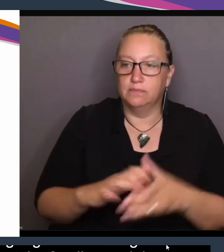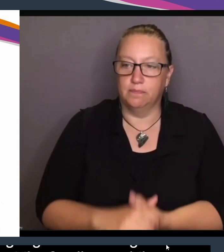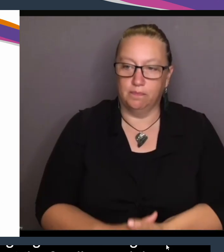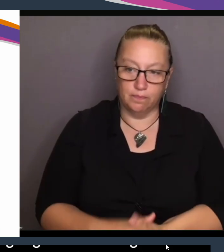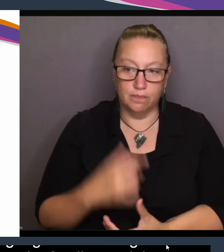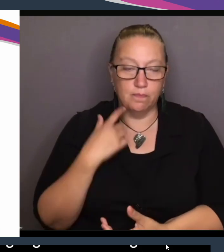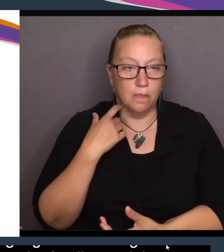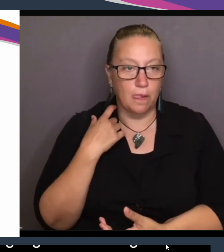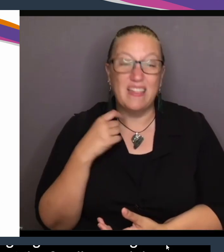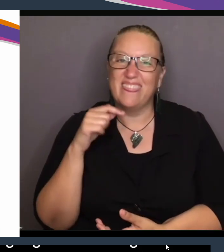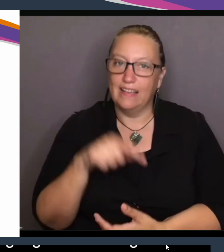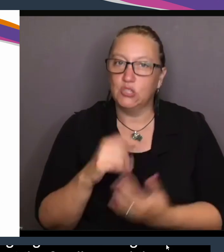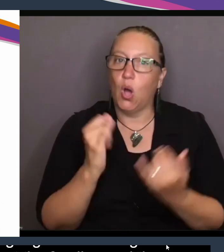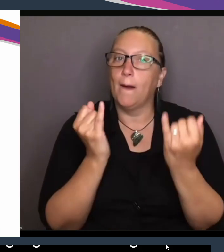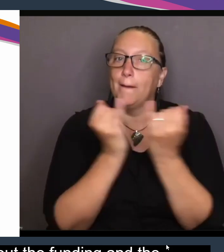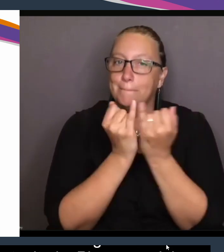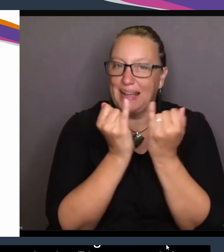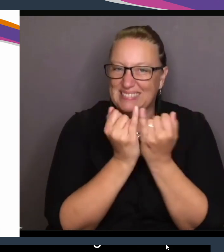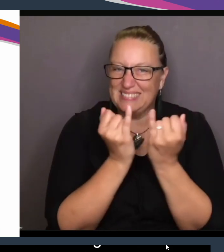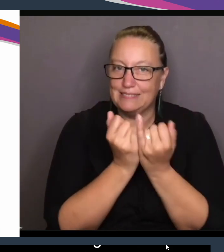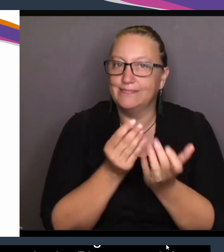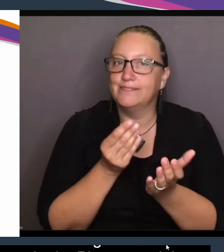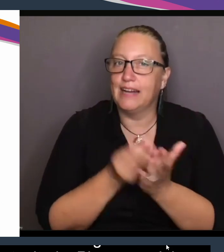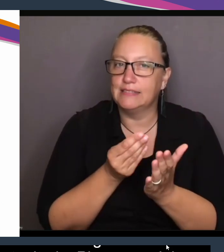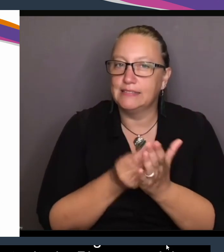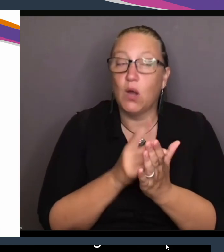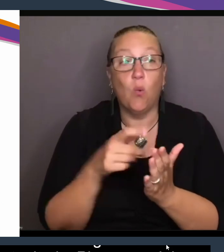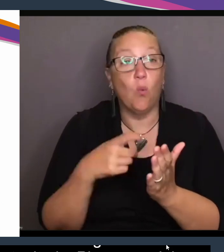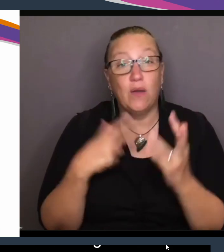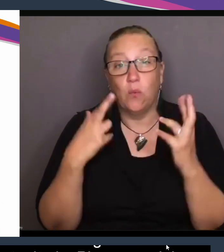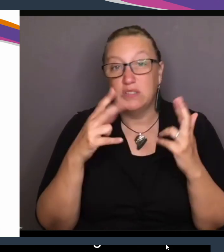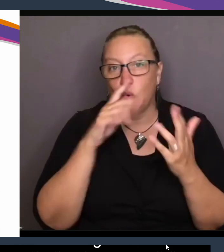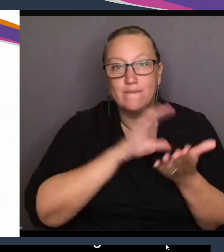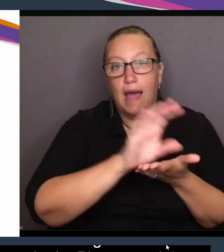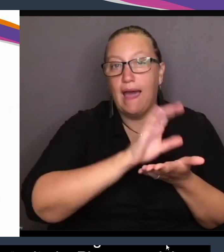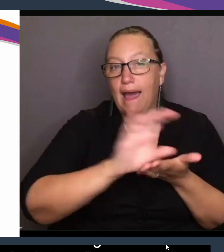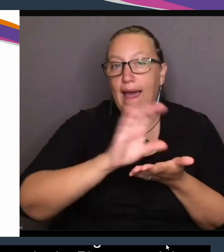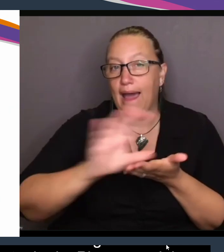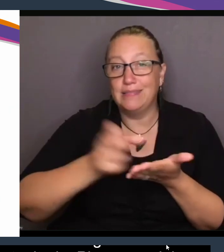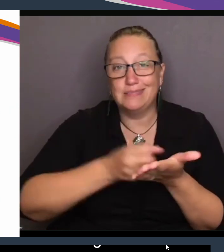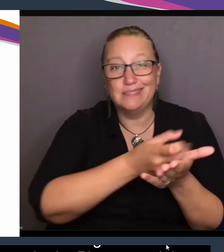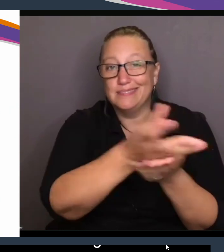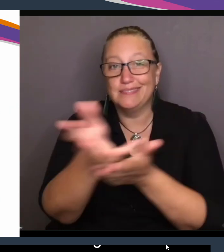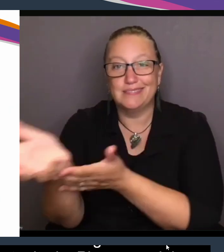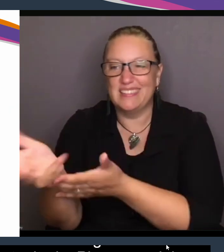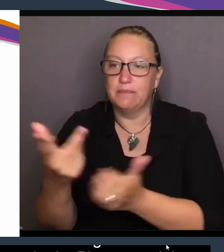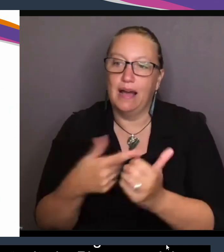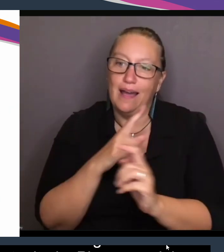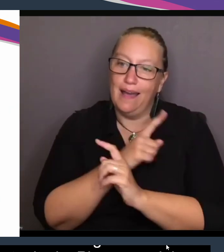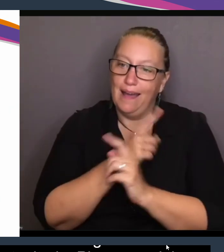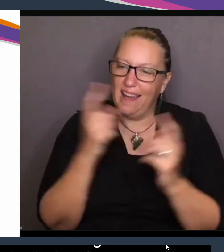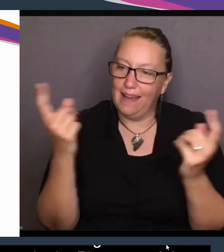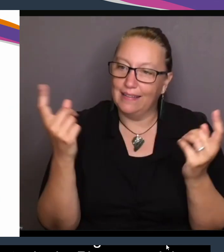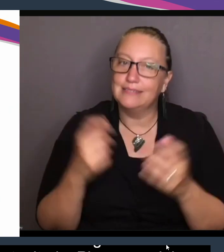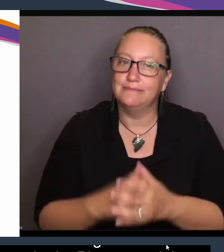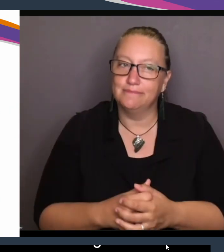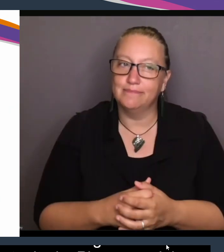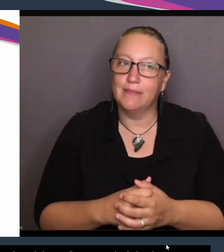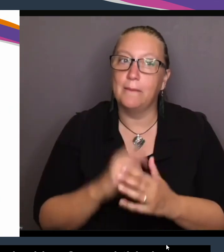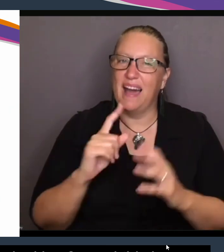This is a competitive funding round. As much as we'd like to fund everything, we can't, but clarity and alignment do